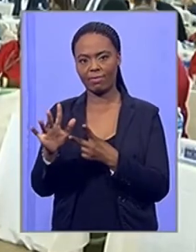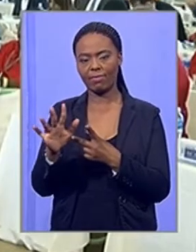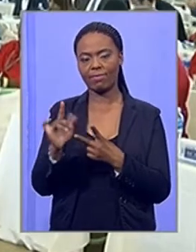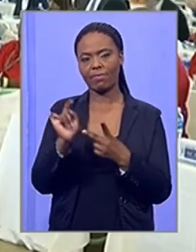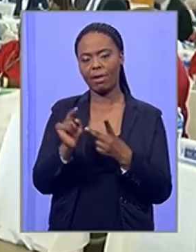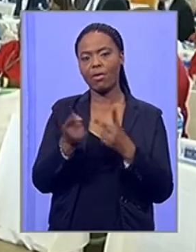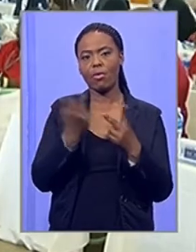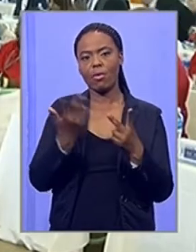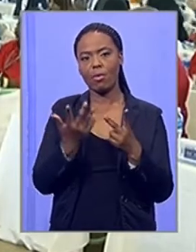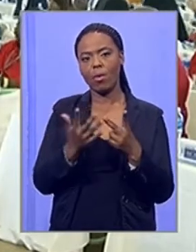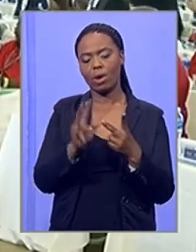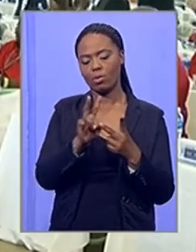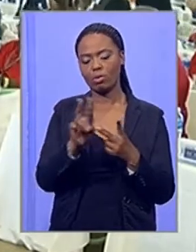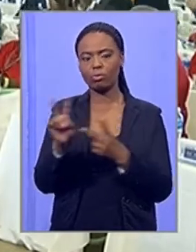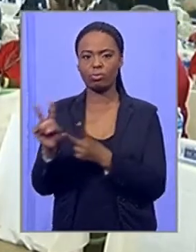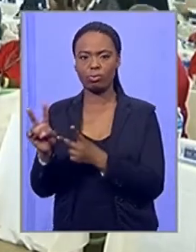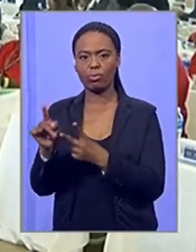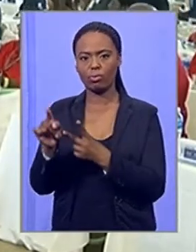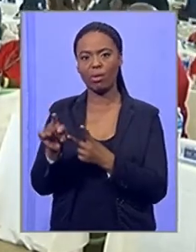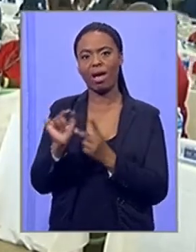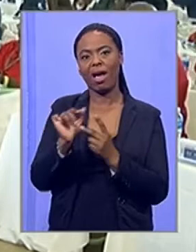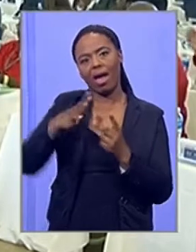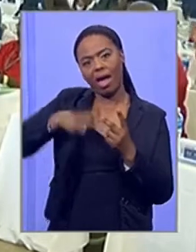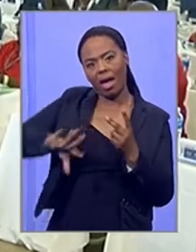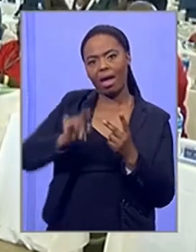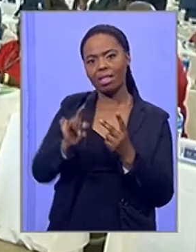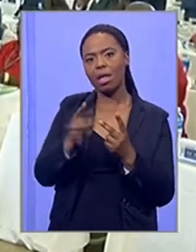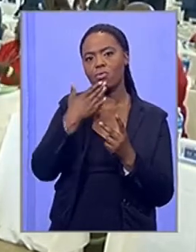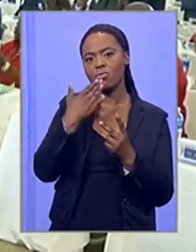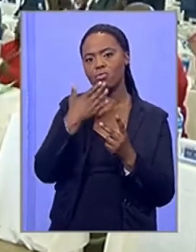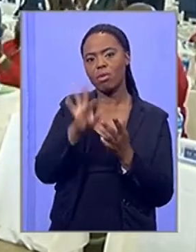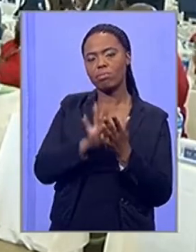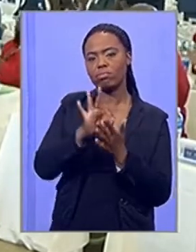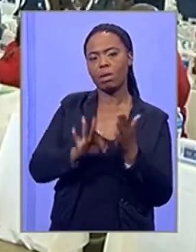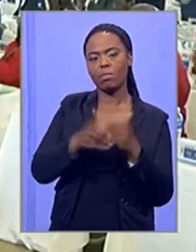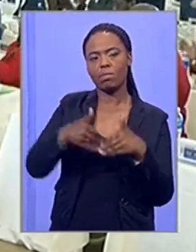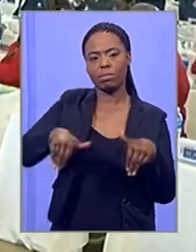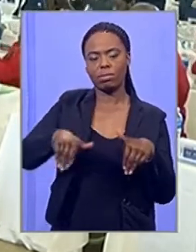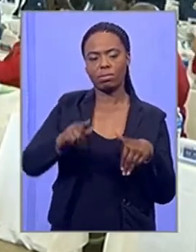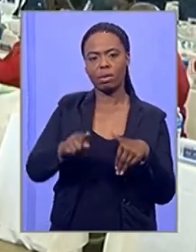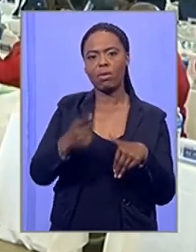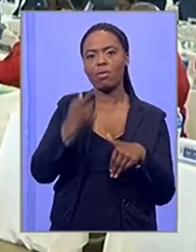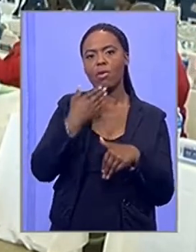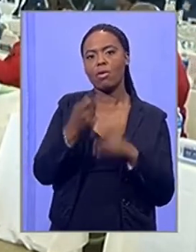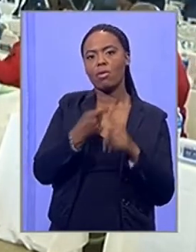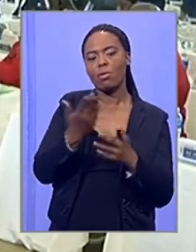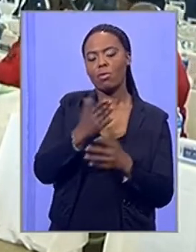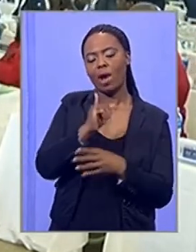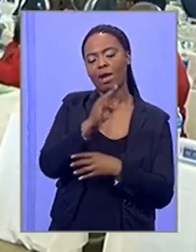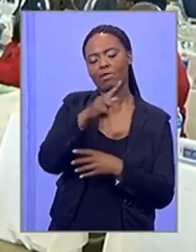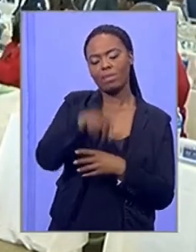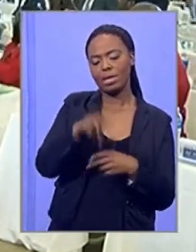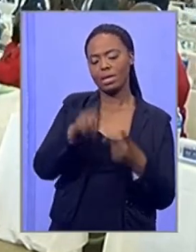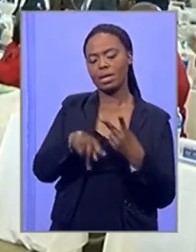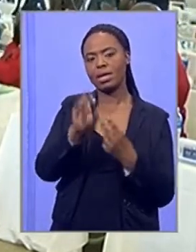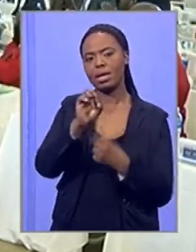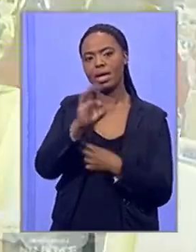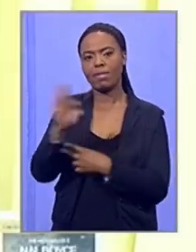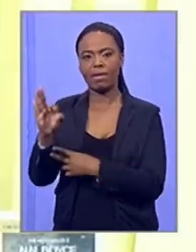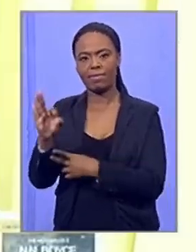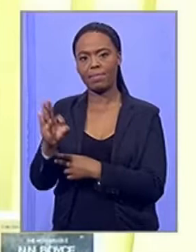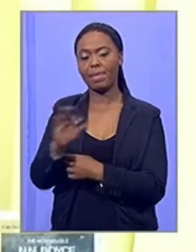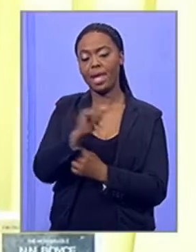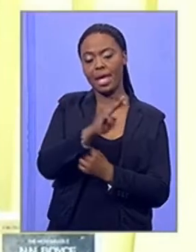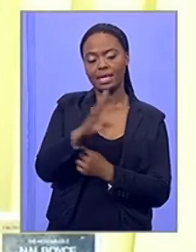le 22 tsa ba sweditseng go se vouti segolo setonna go tswa go IFP le EFF. ANC e